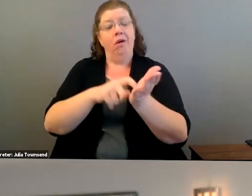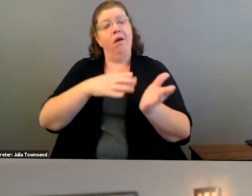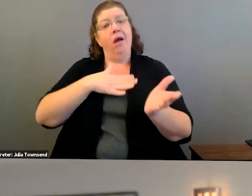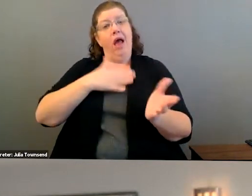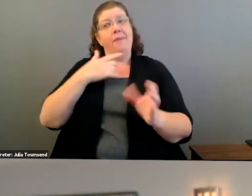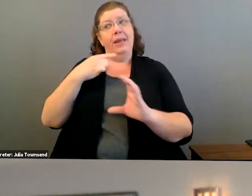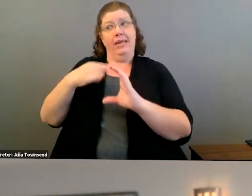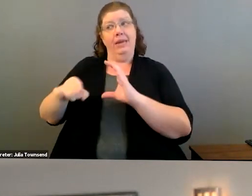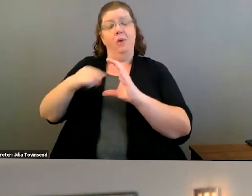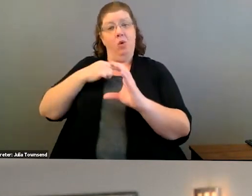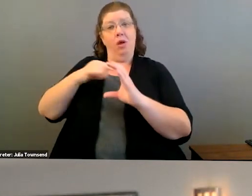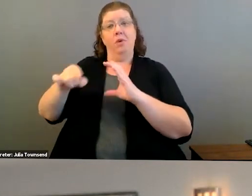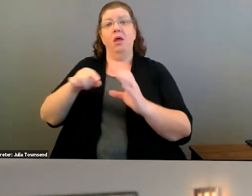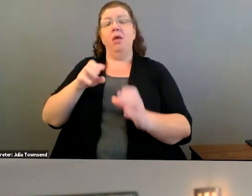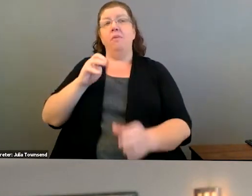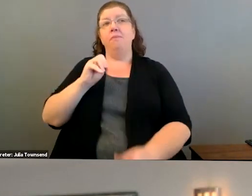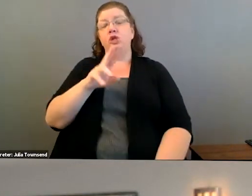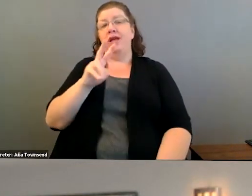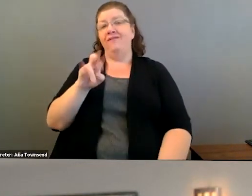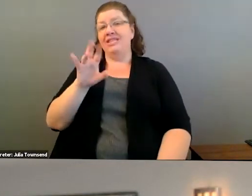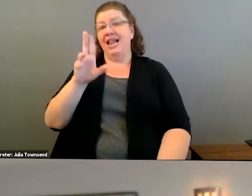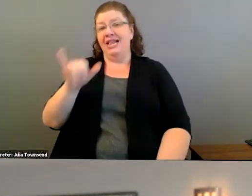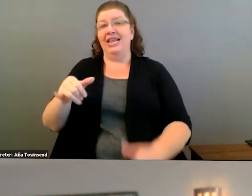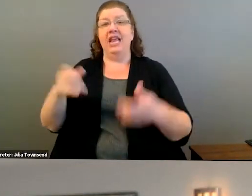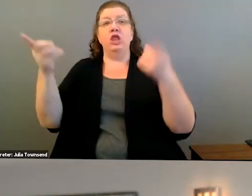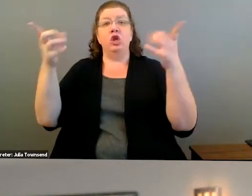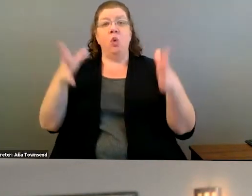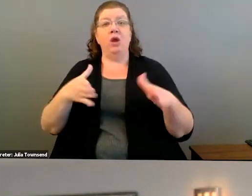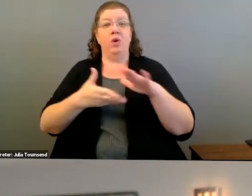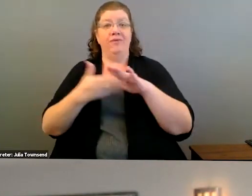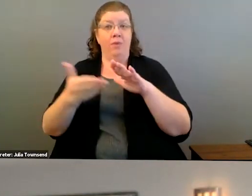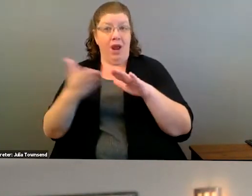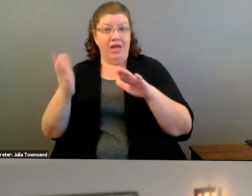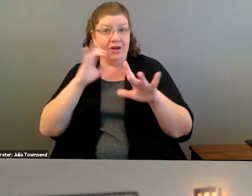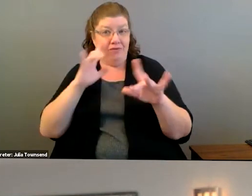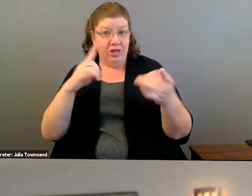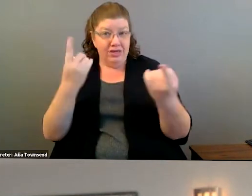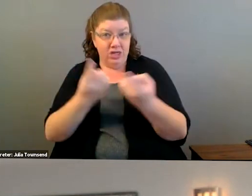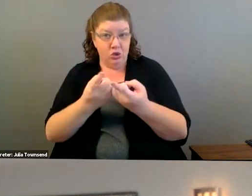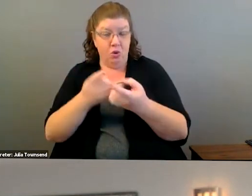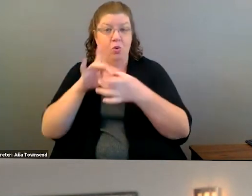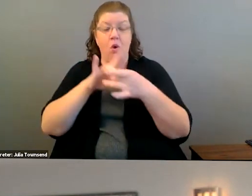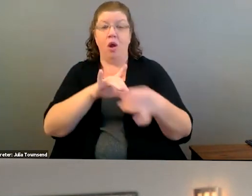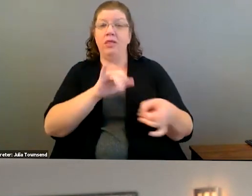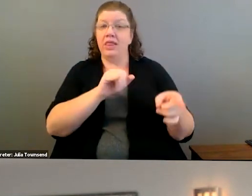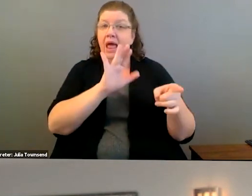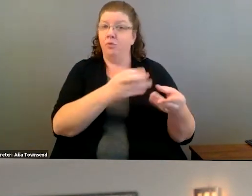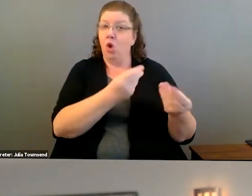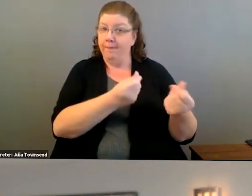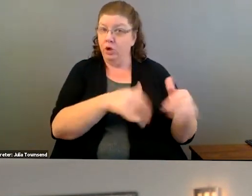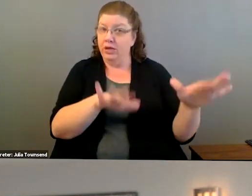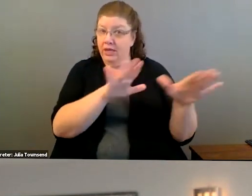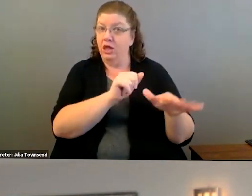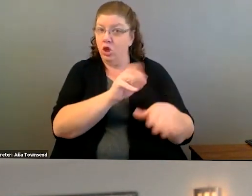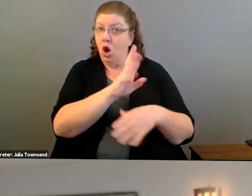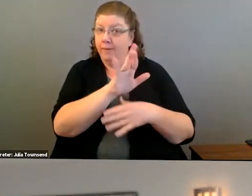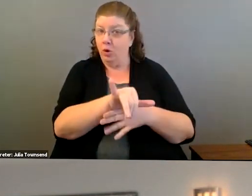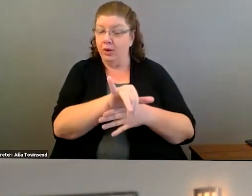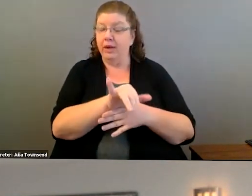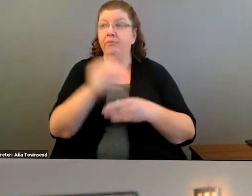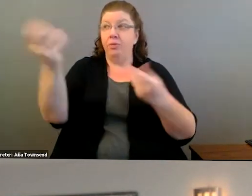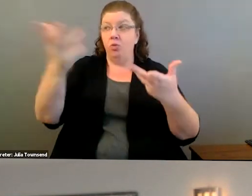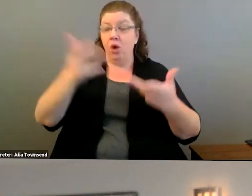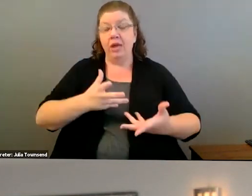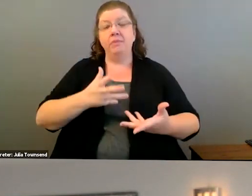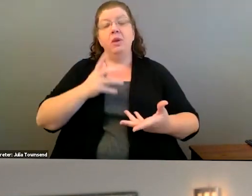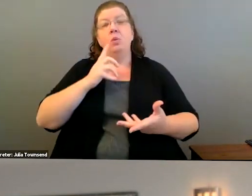email correspondence with Mr. Vizzolini, the Director of Operations for the district, regarding the armory property. He has provided me with the due